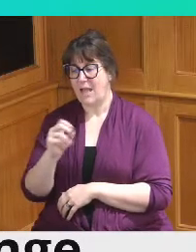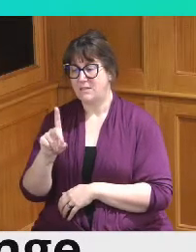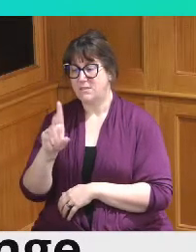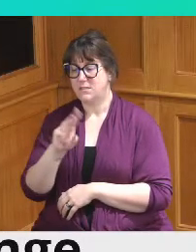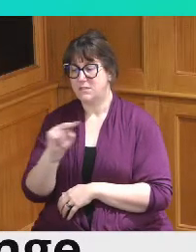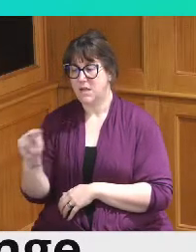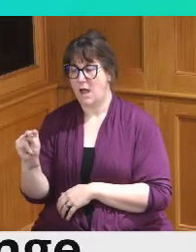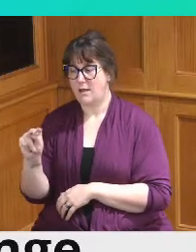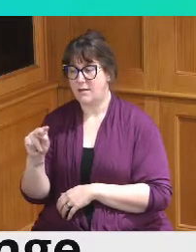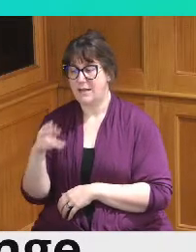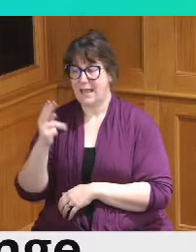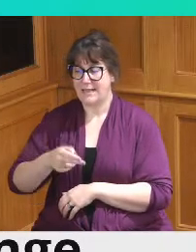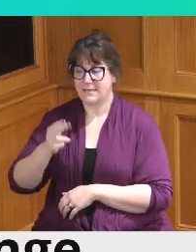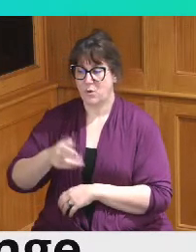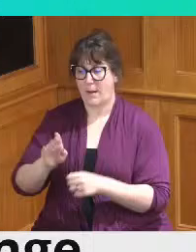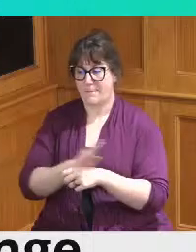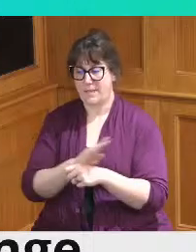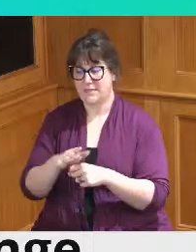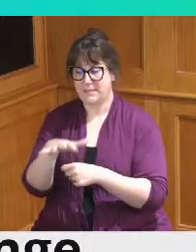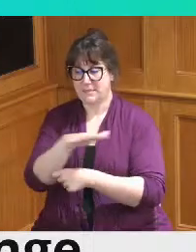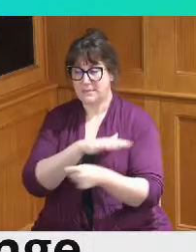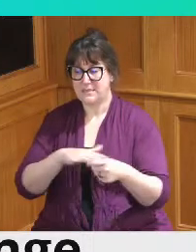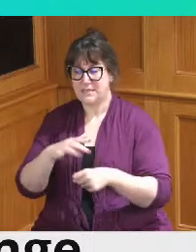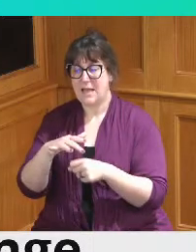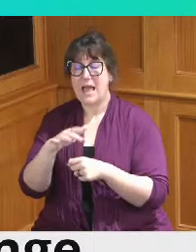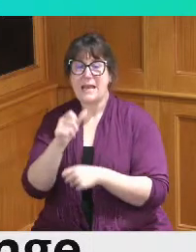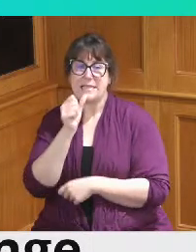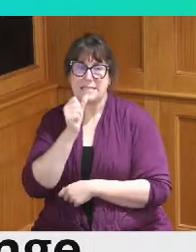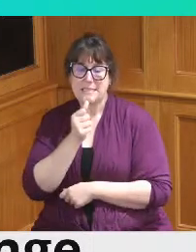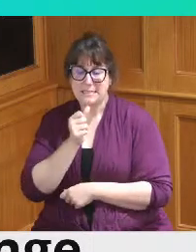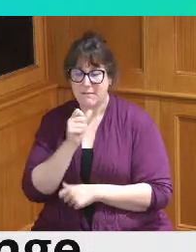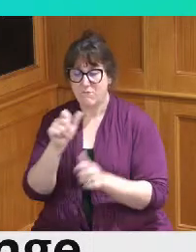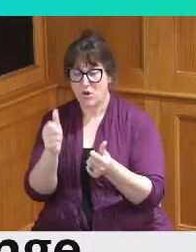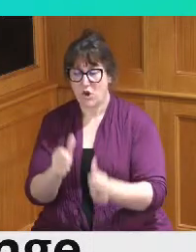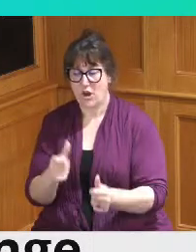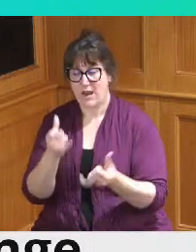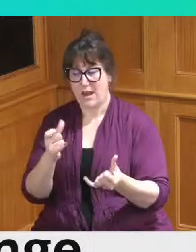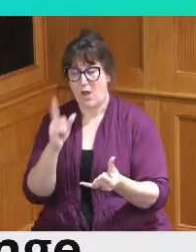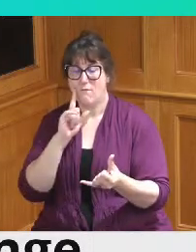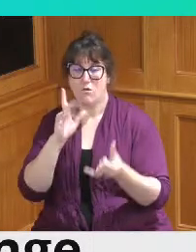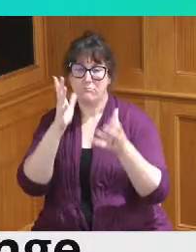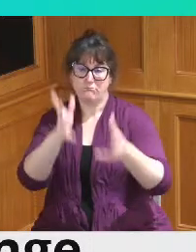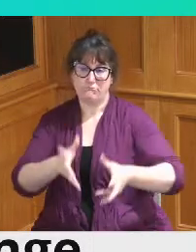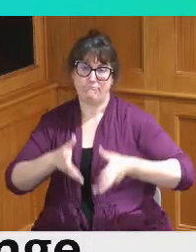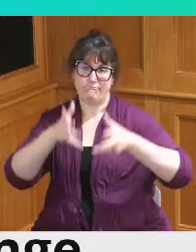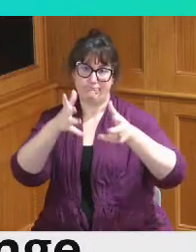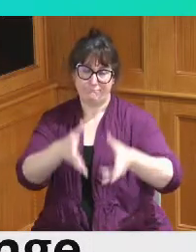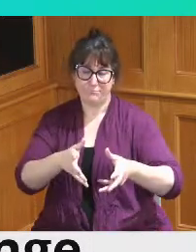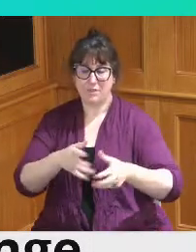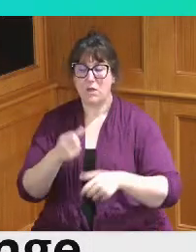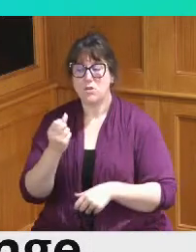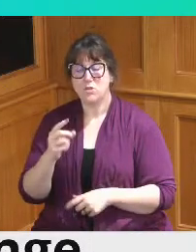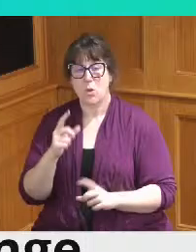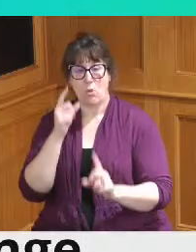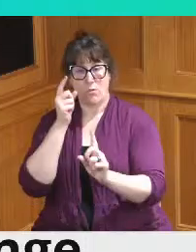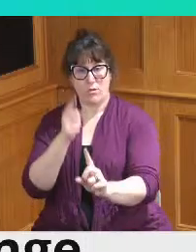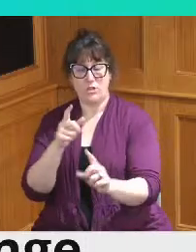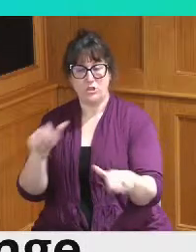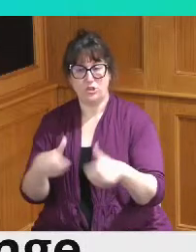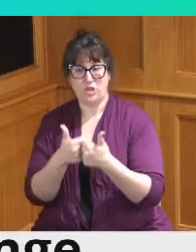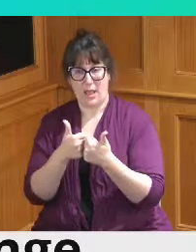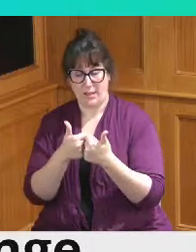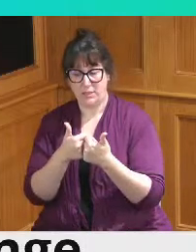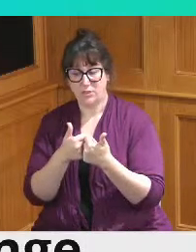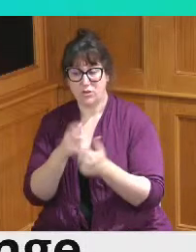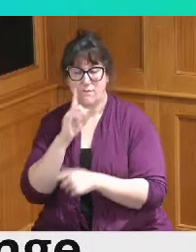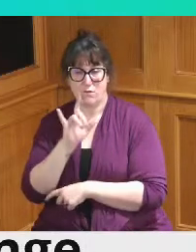for redevelopment in this area, but it's currently suffering disinvestment and a high degree of vacancy. So the main challenge that faces the Lock site